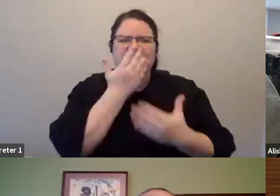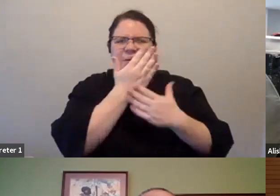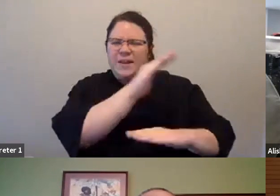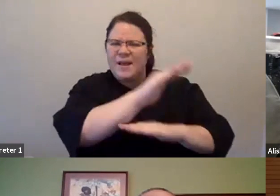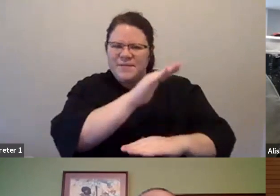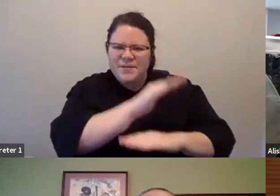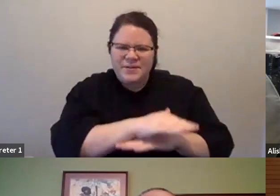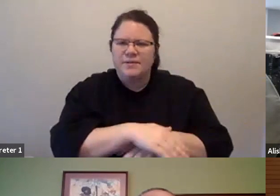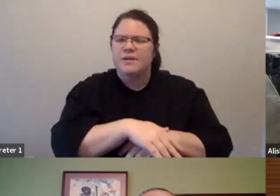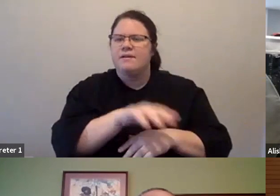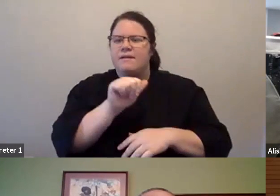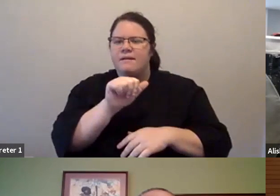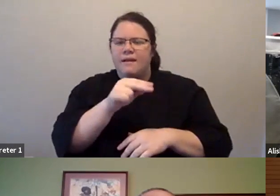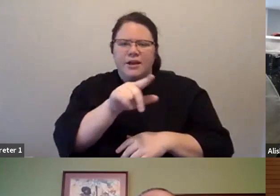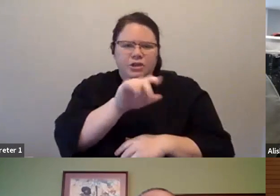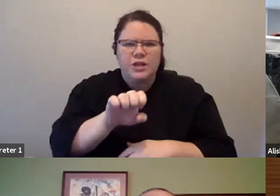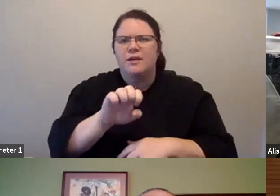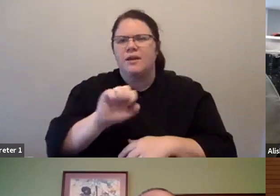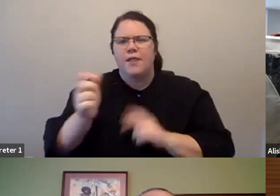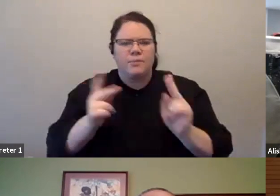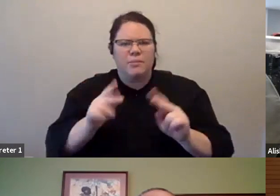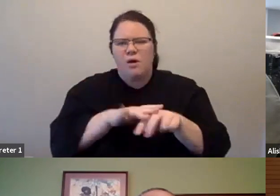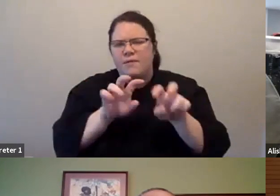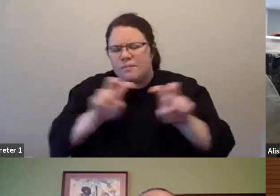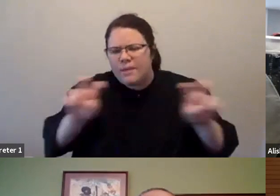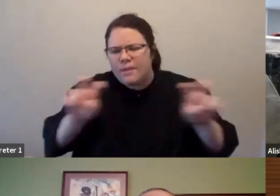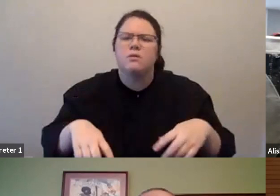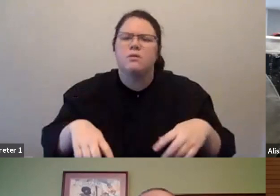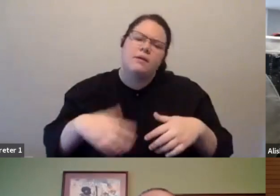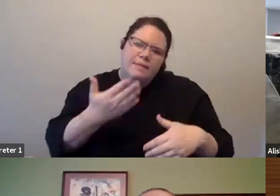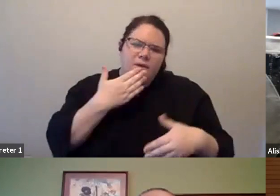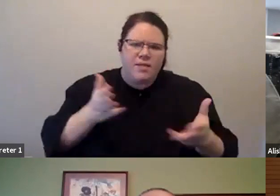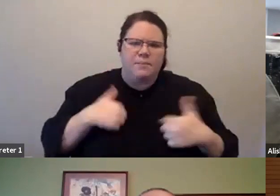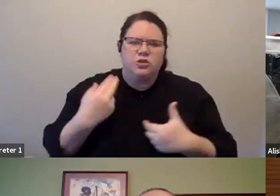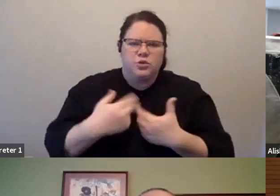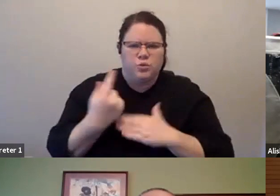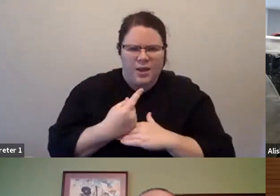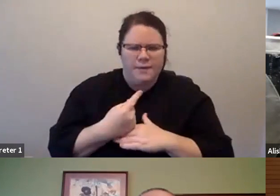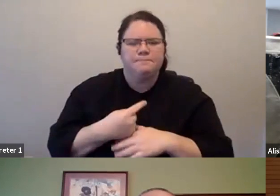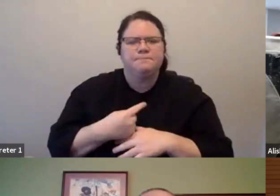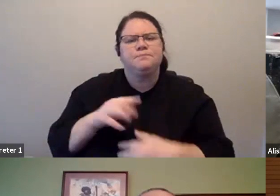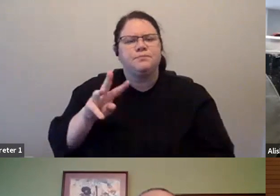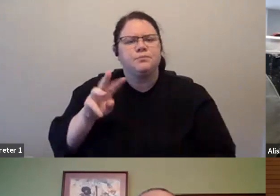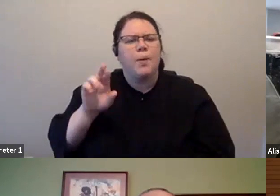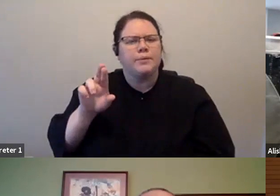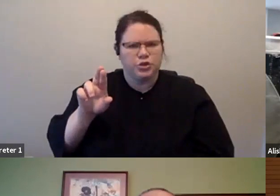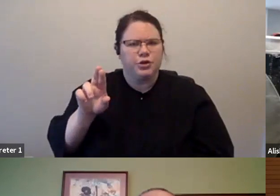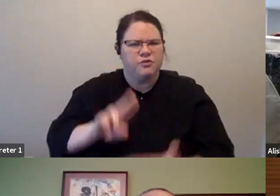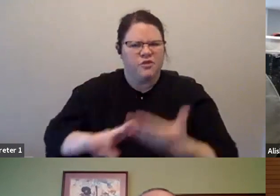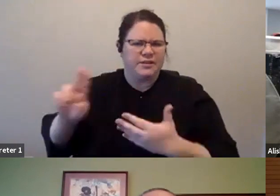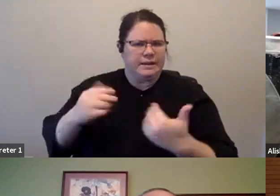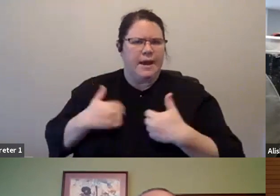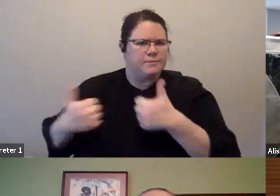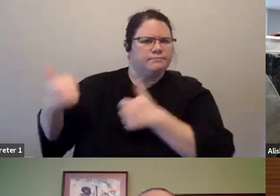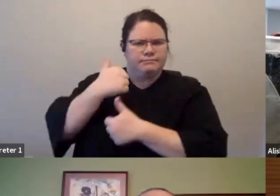To Angie and to the panelists, and thanks for having me. At Webster University, where I'm the Chief Diversity Officer,